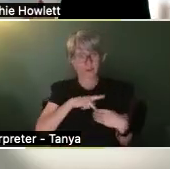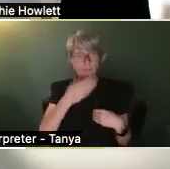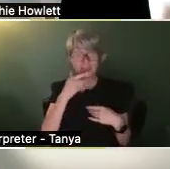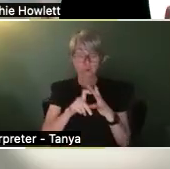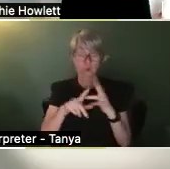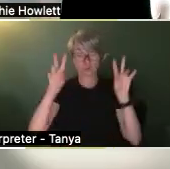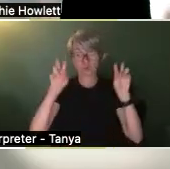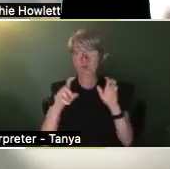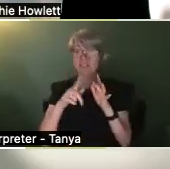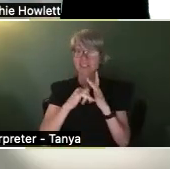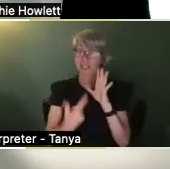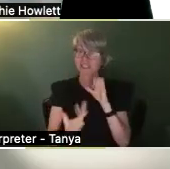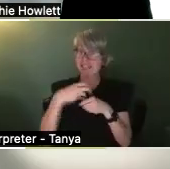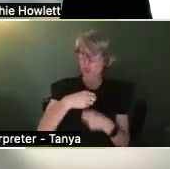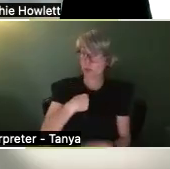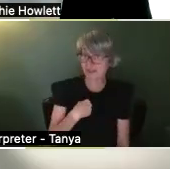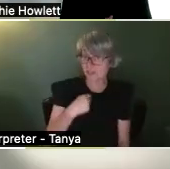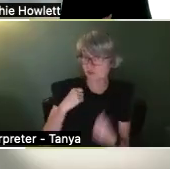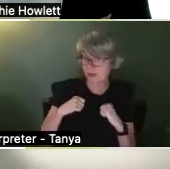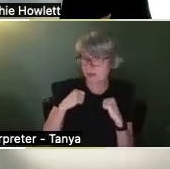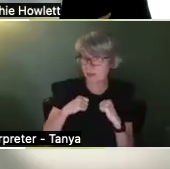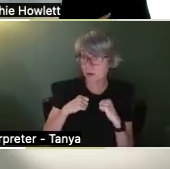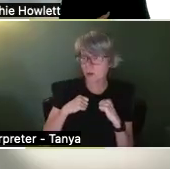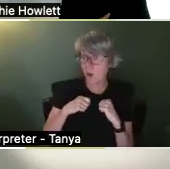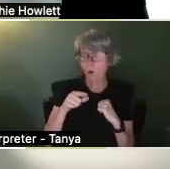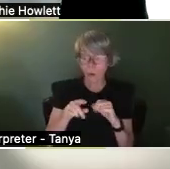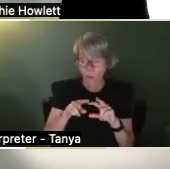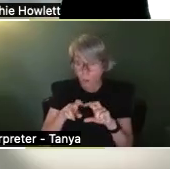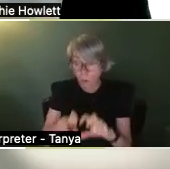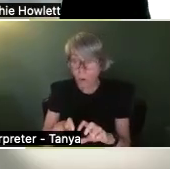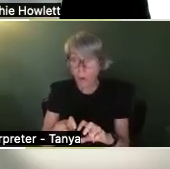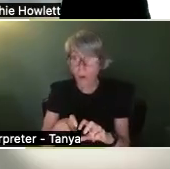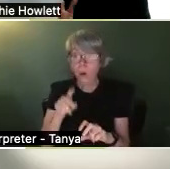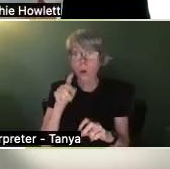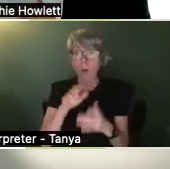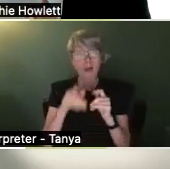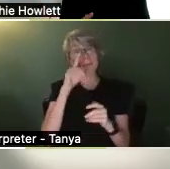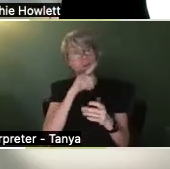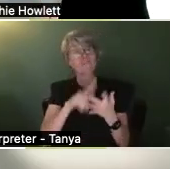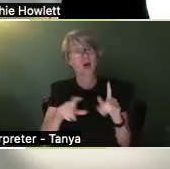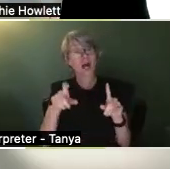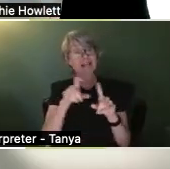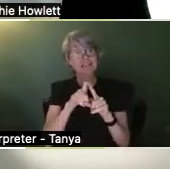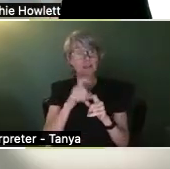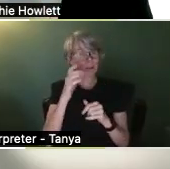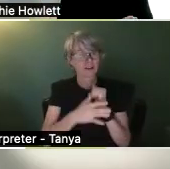about how unconscious biases can impact how you might treat people with intellectual disability or your other